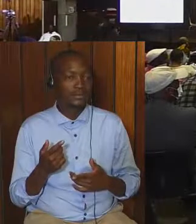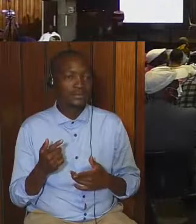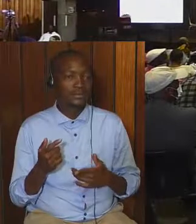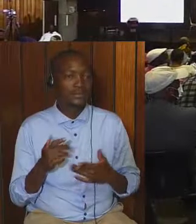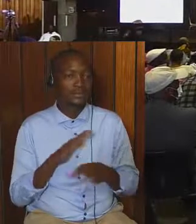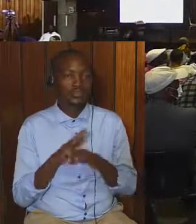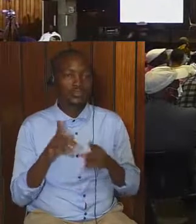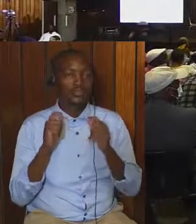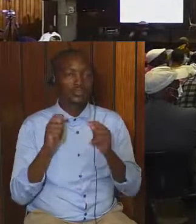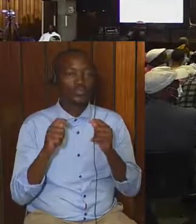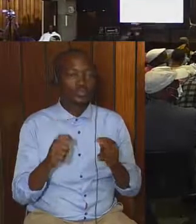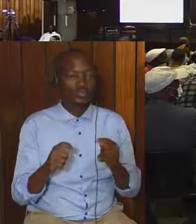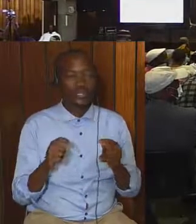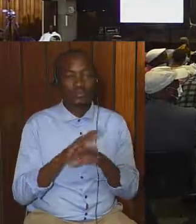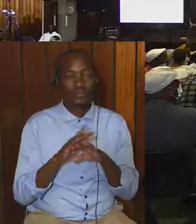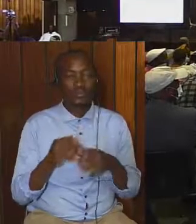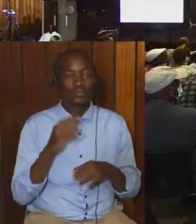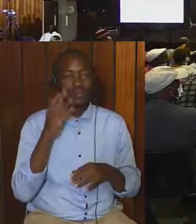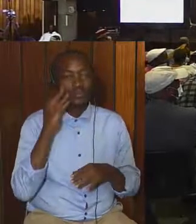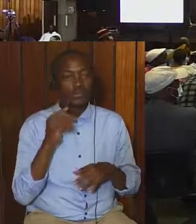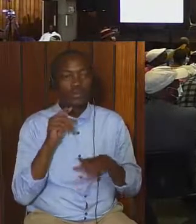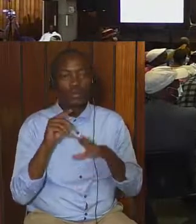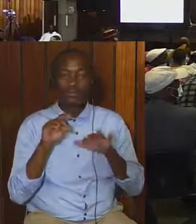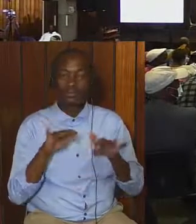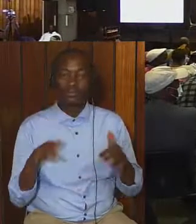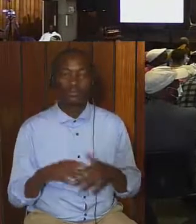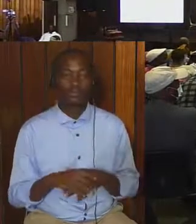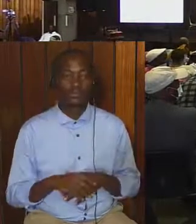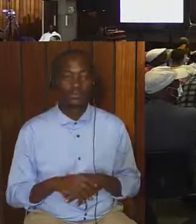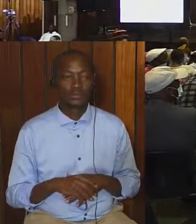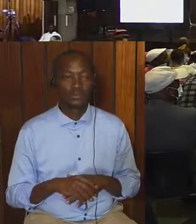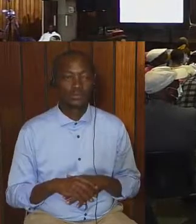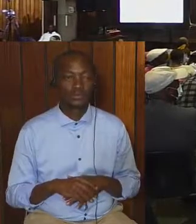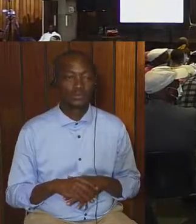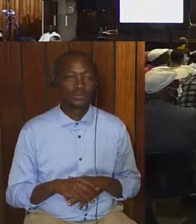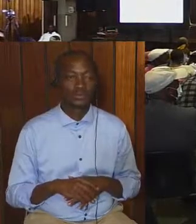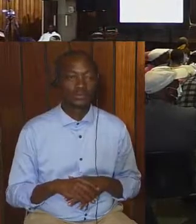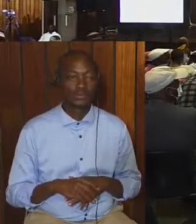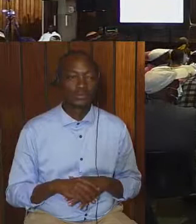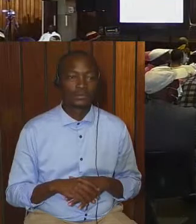No transporting for the old people. Huh?